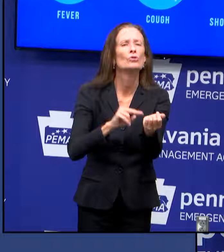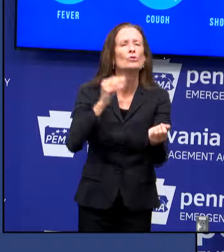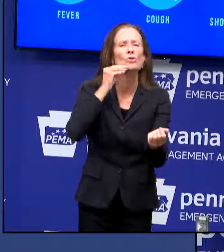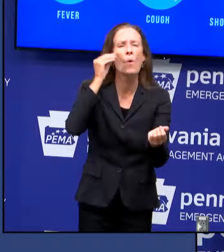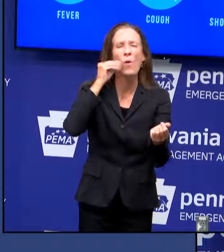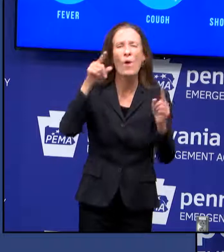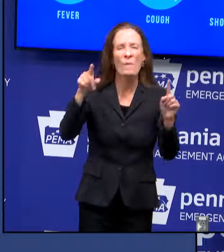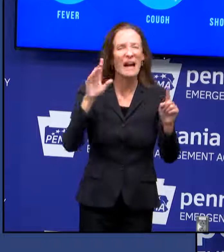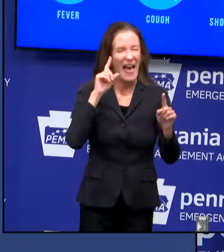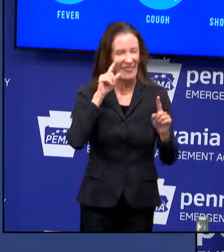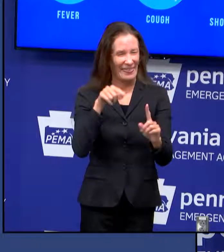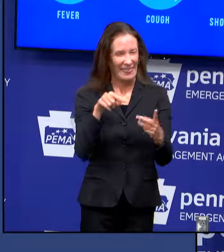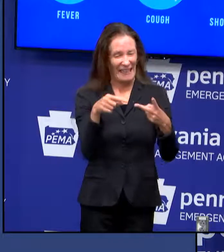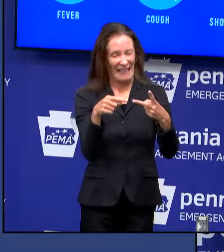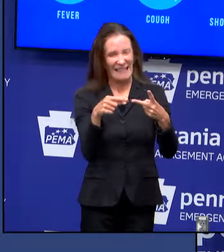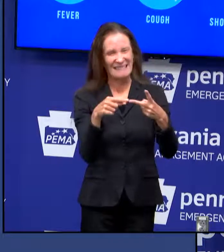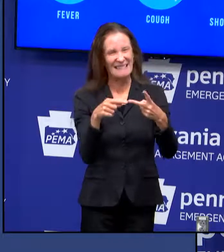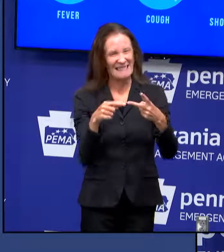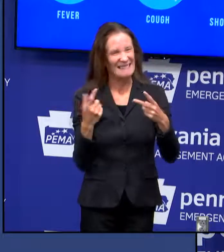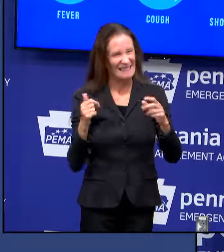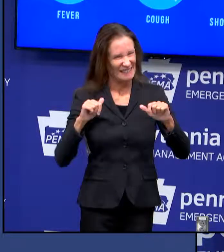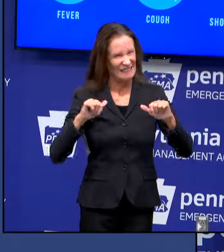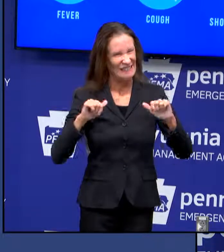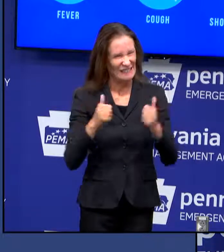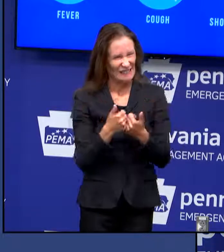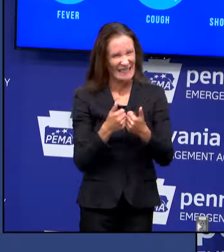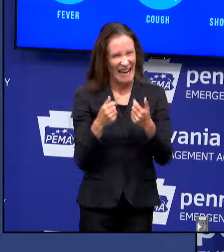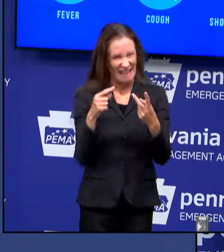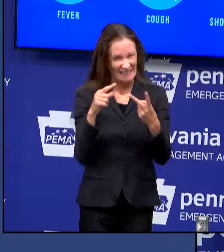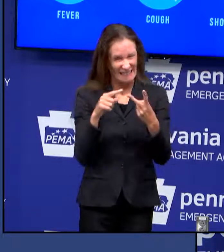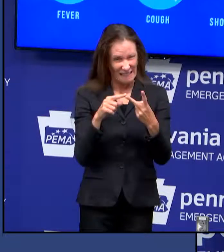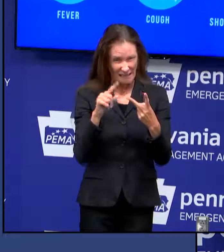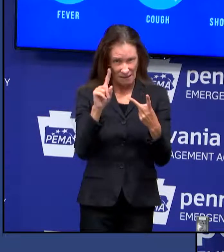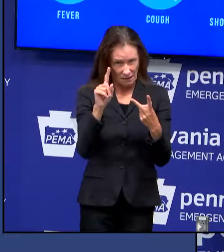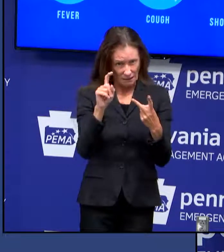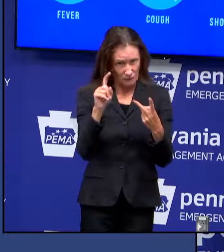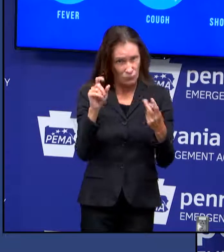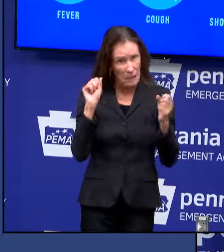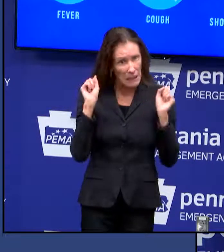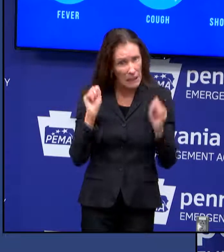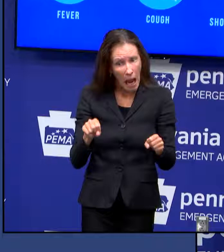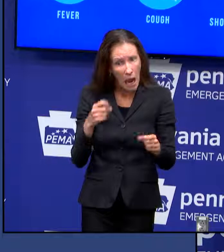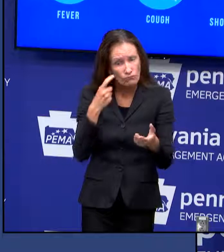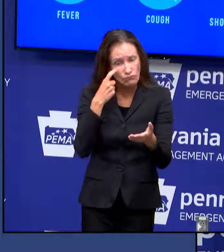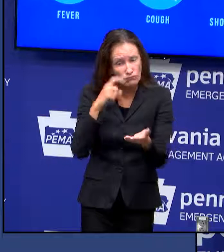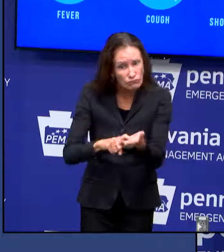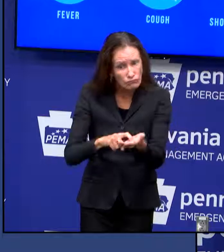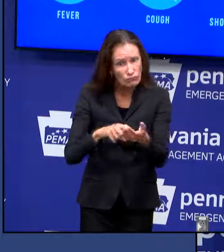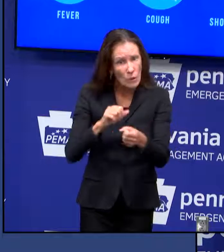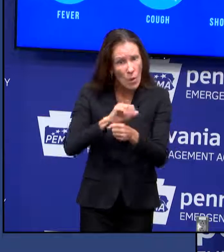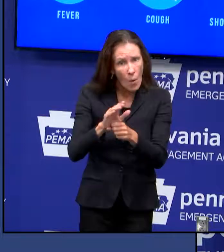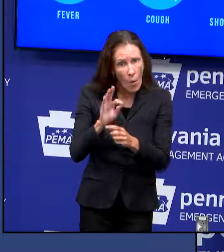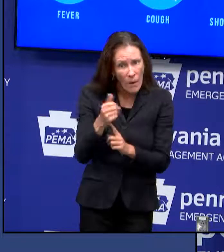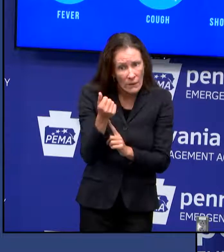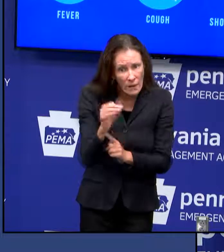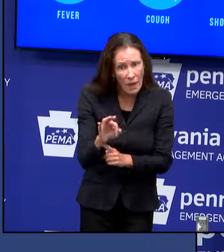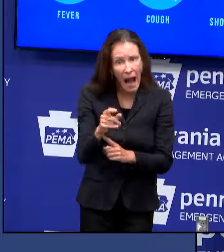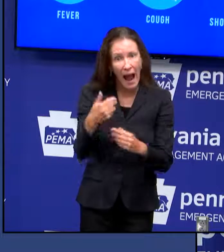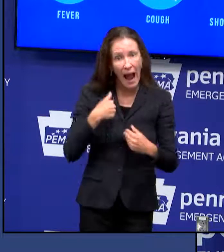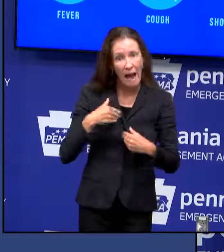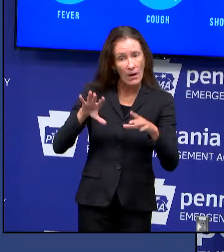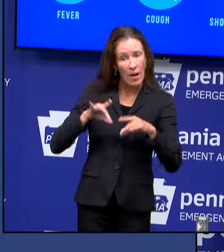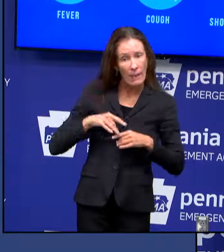is the sensitivity and the specificity of those tests, meaning the false negative rate and the false positive rate.